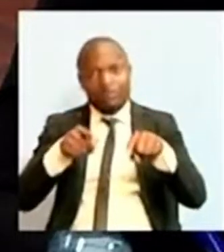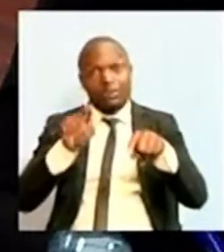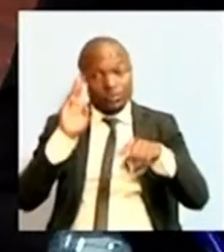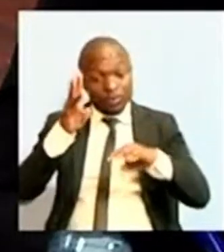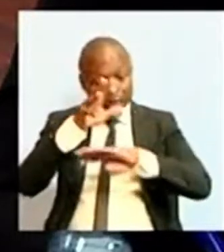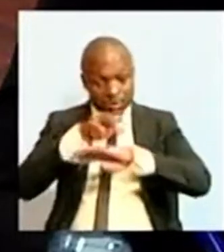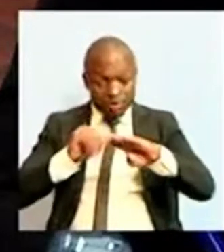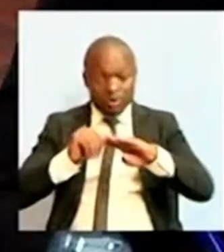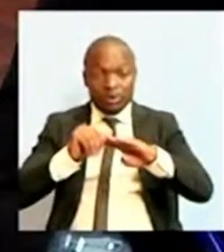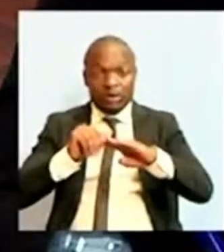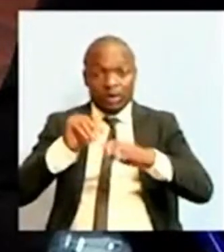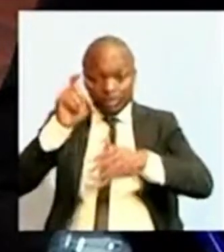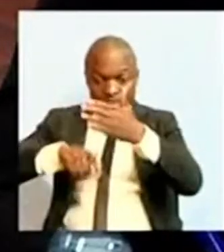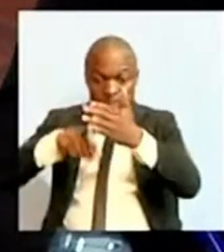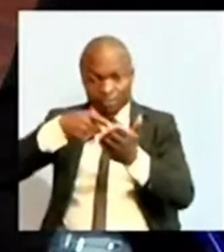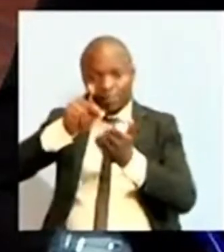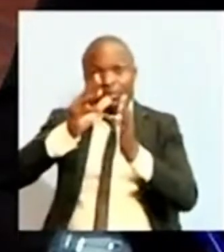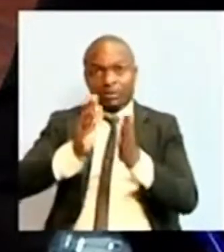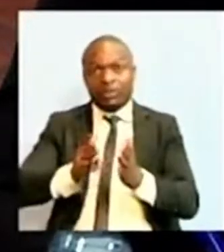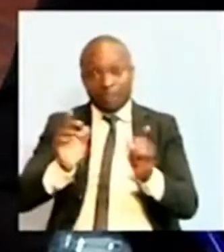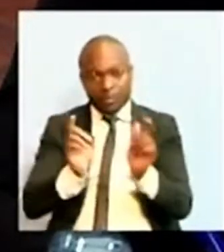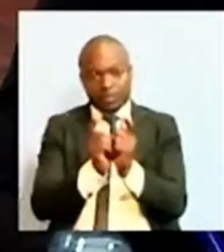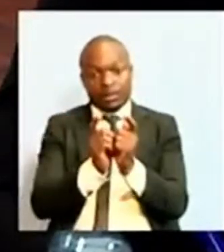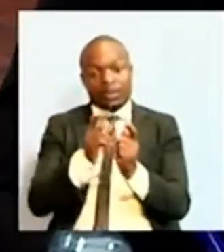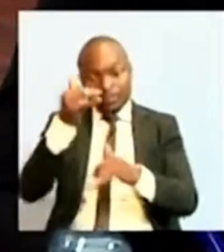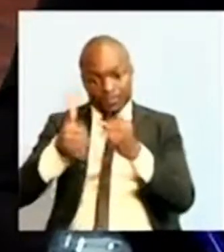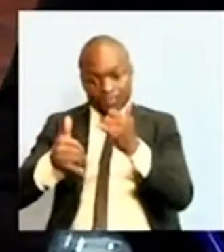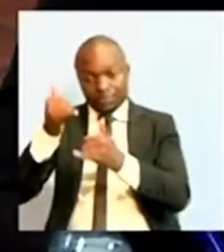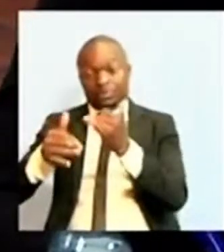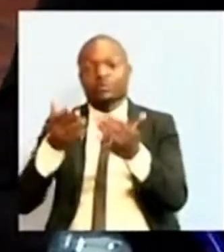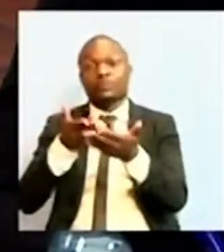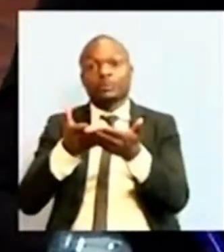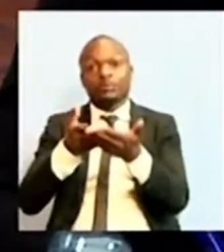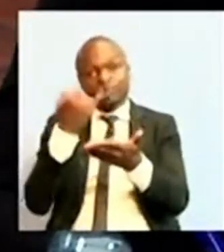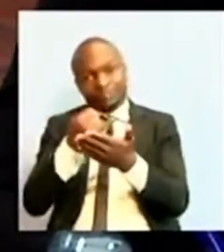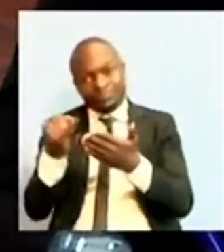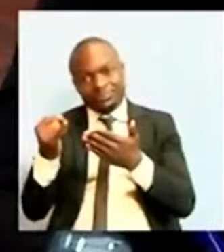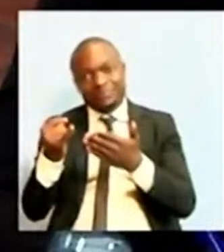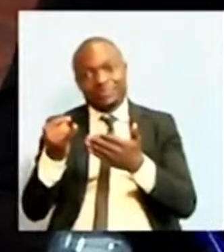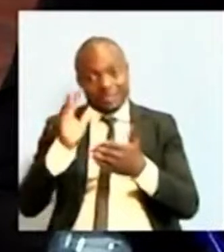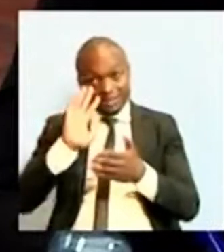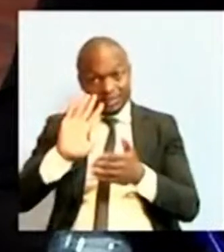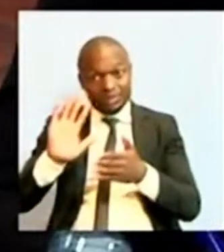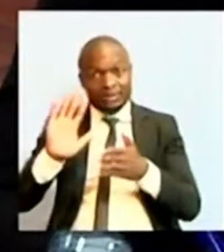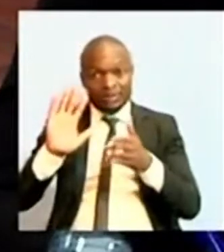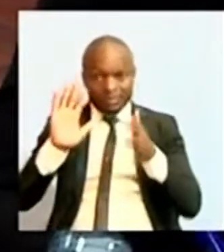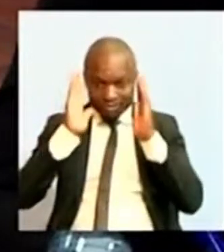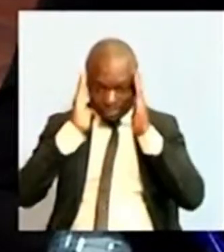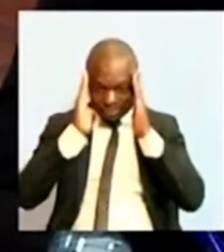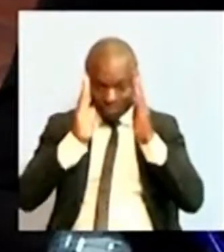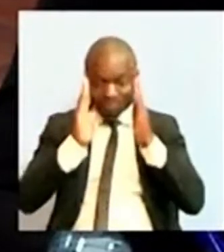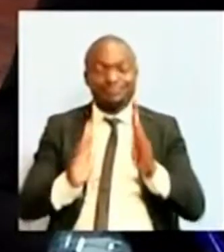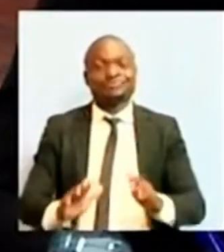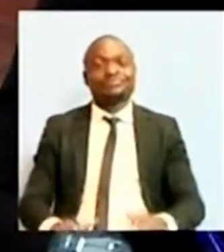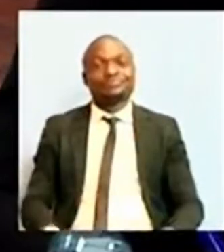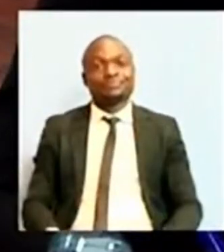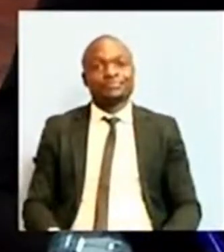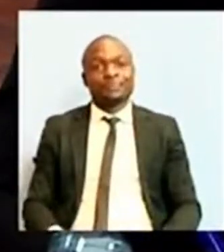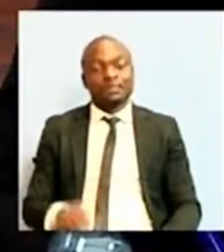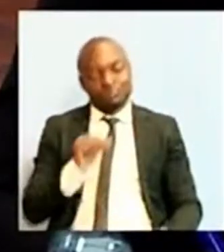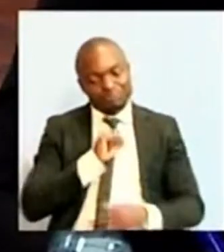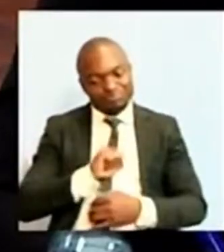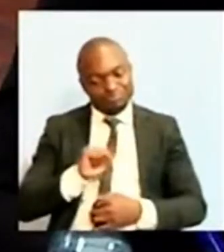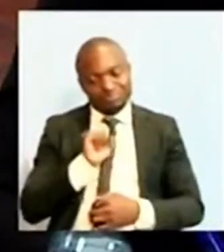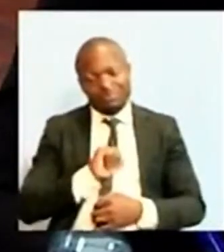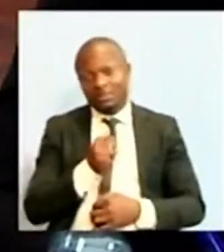ratepayers and meet them and conclude on this issue, Chair. That was our intention. So, Chair, sorry, I think